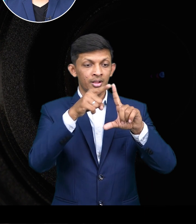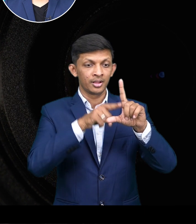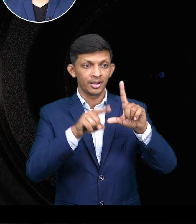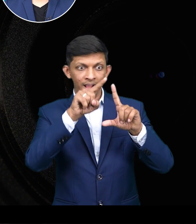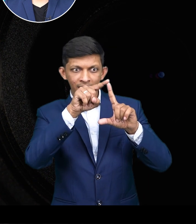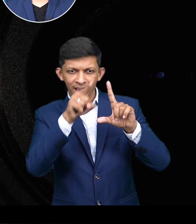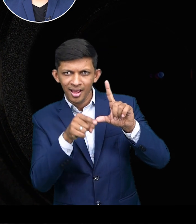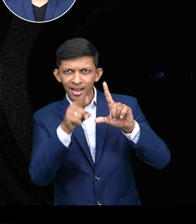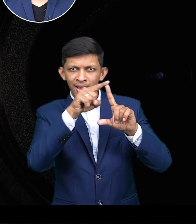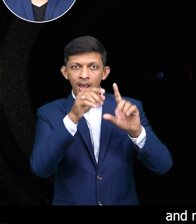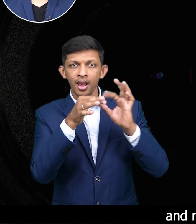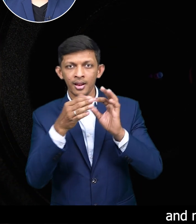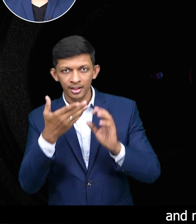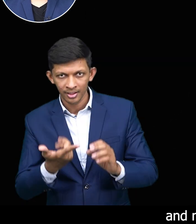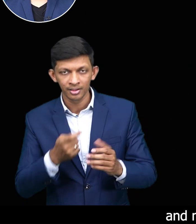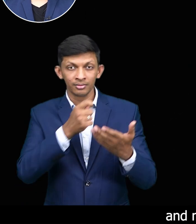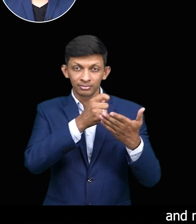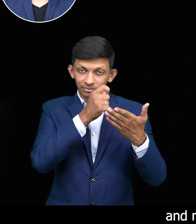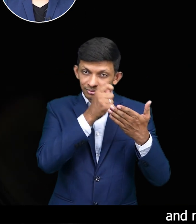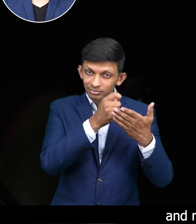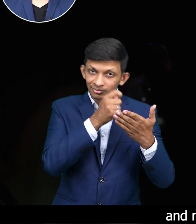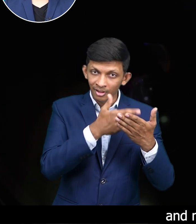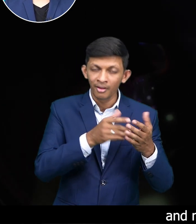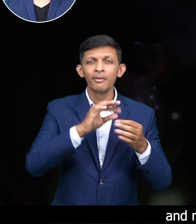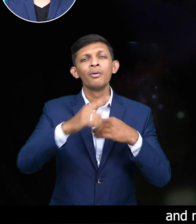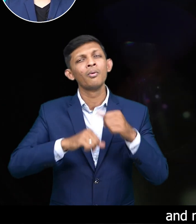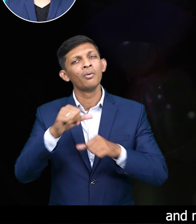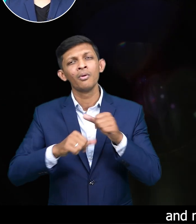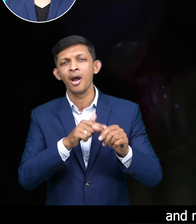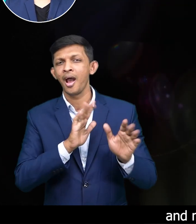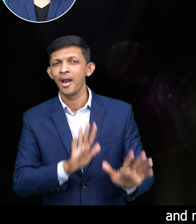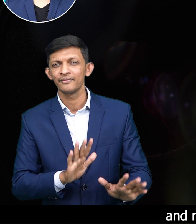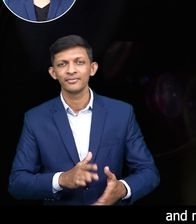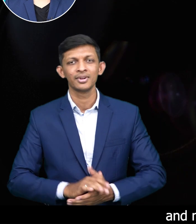erect, and magnified image is formed.